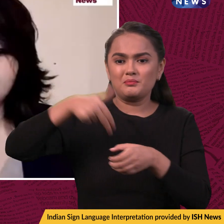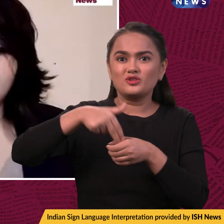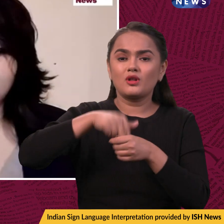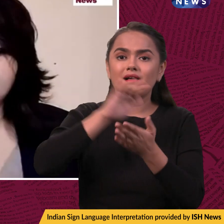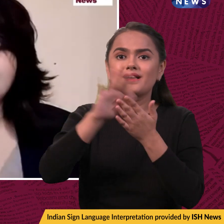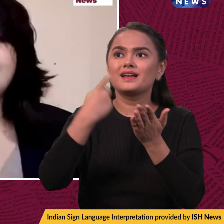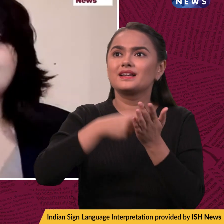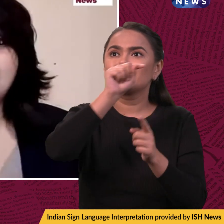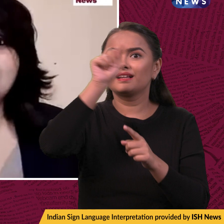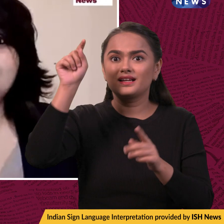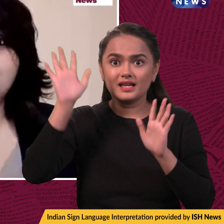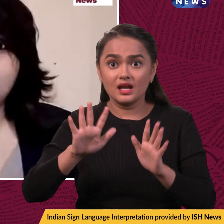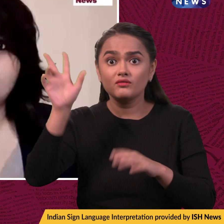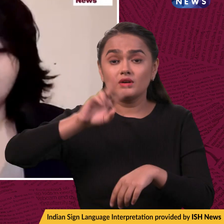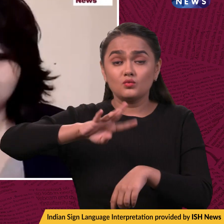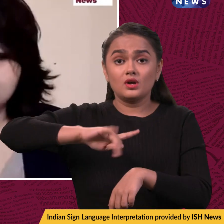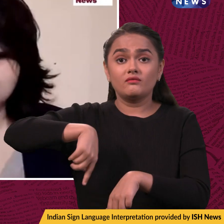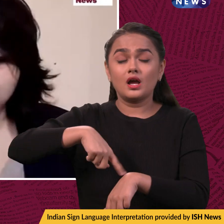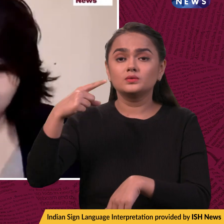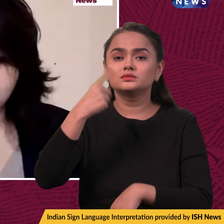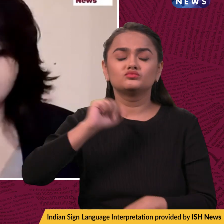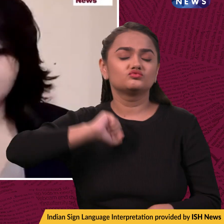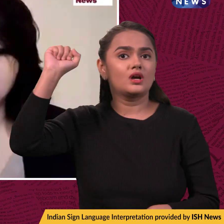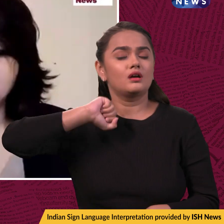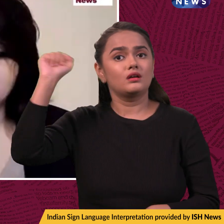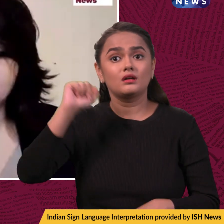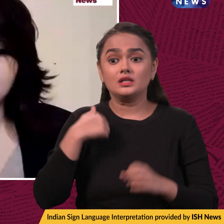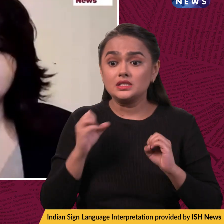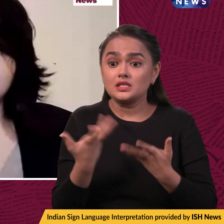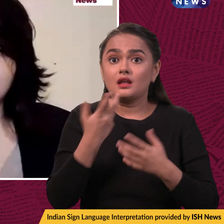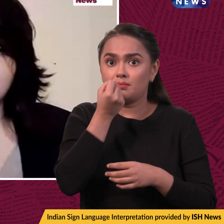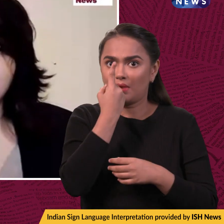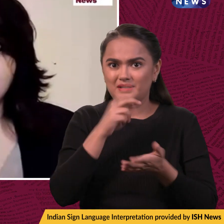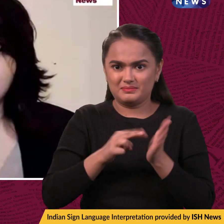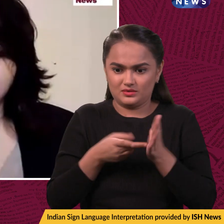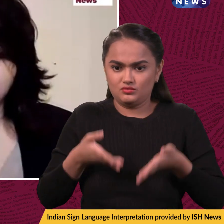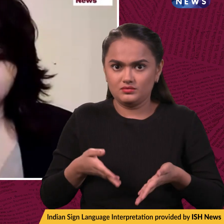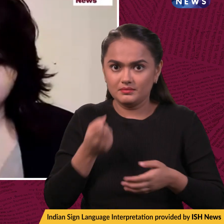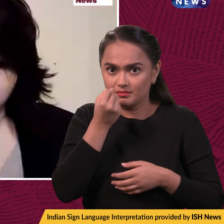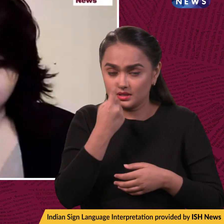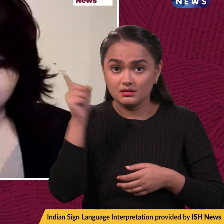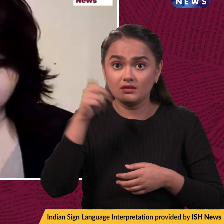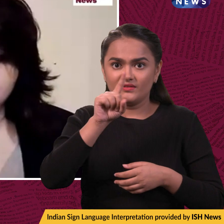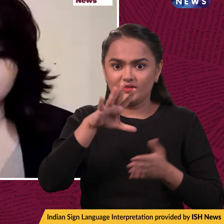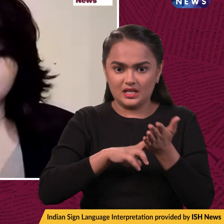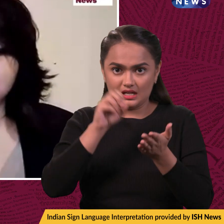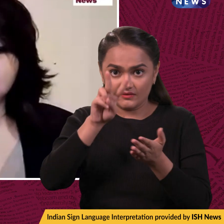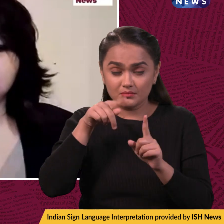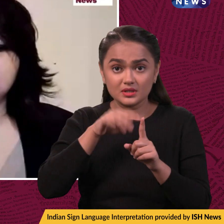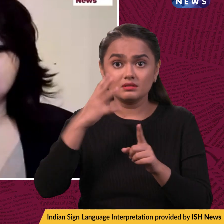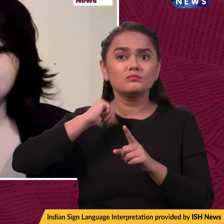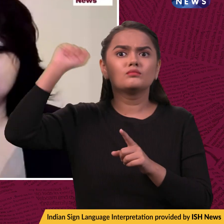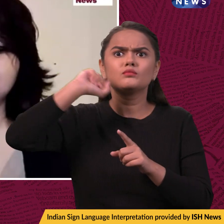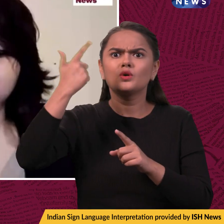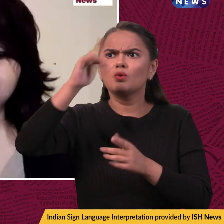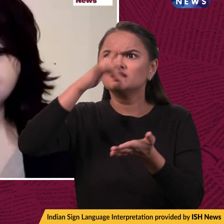in Haryana are holding a 24-hour strike from Monday, which is today, from the 15th of November, to protest